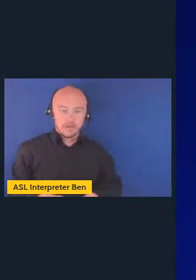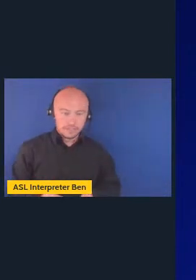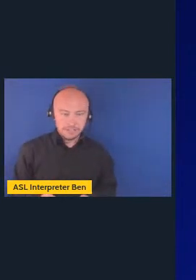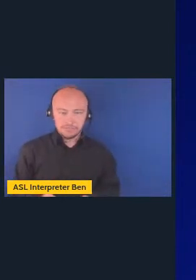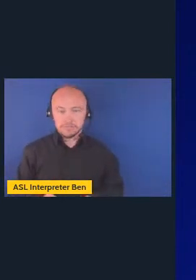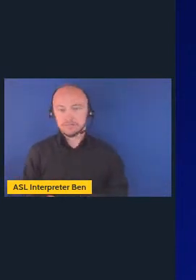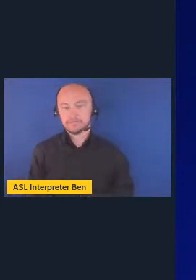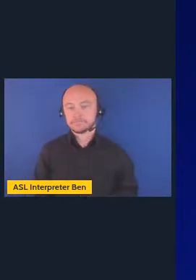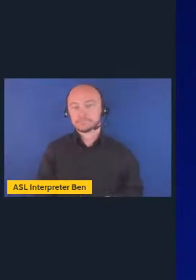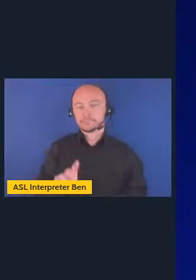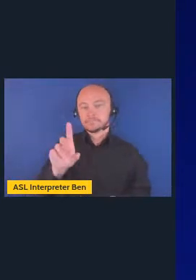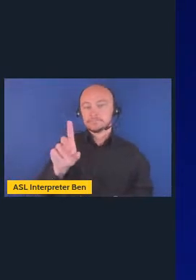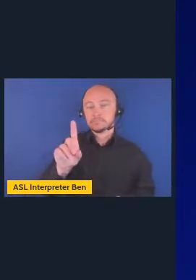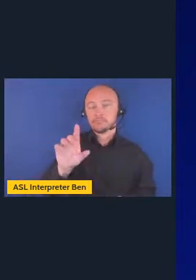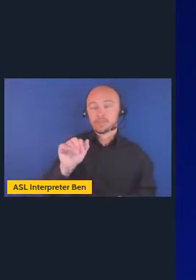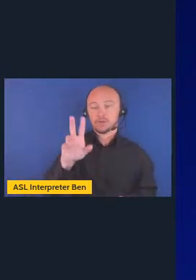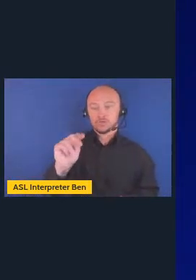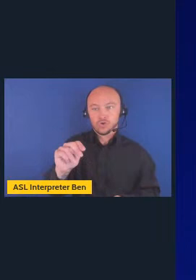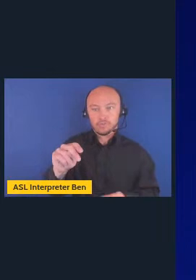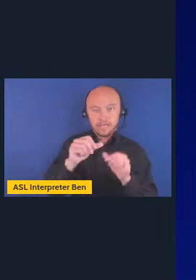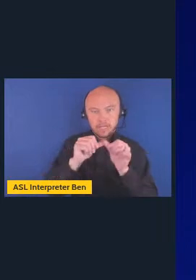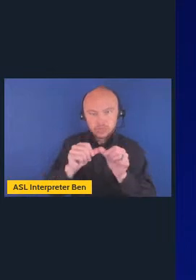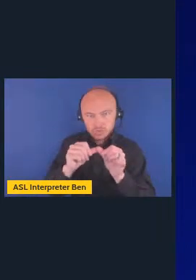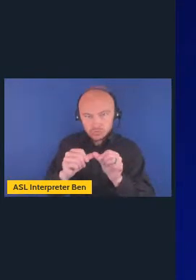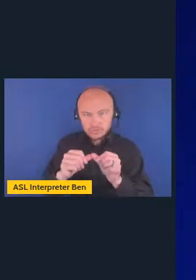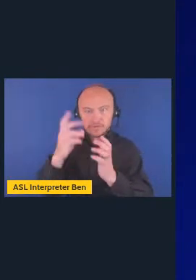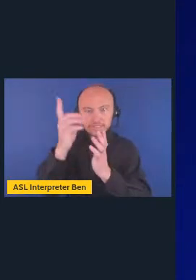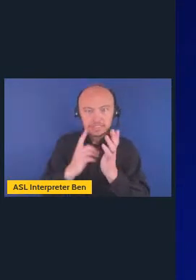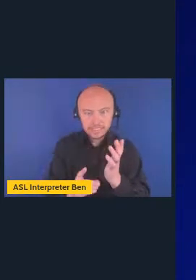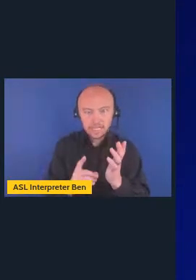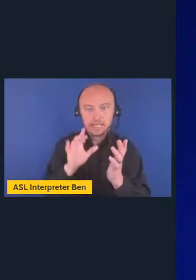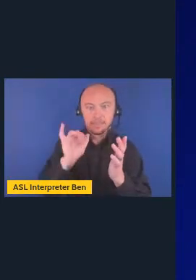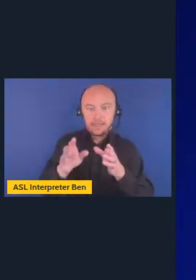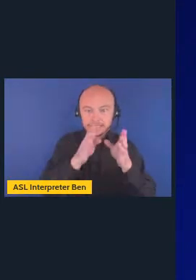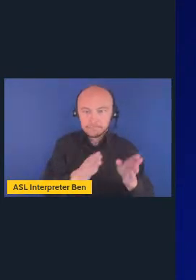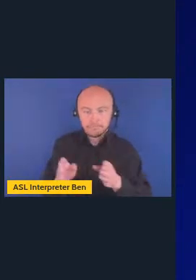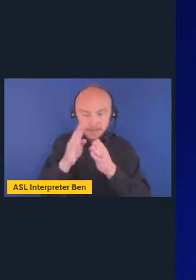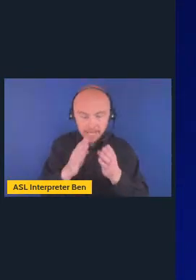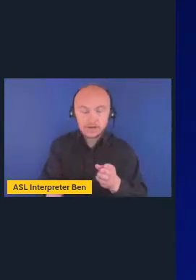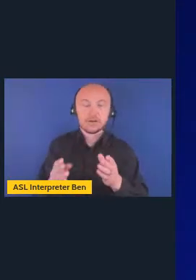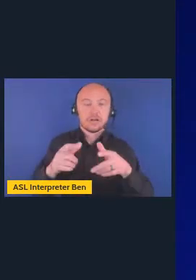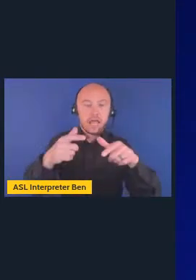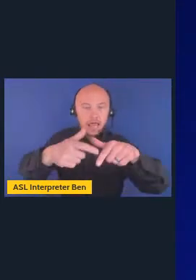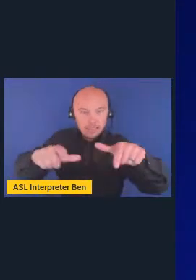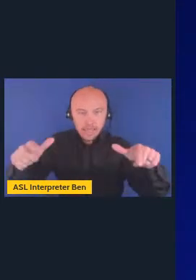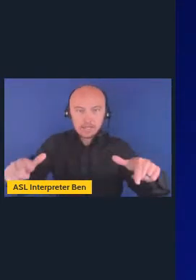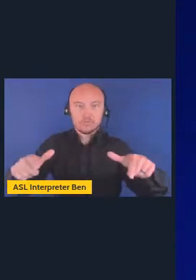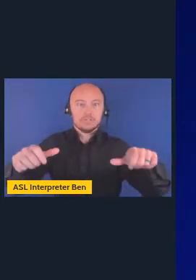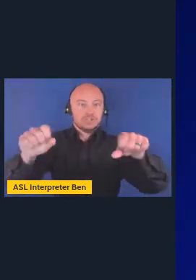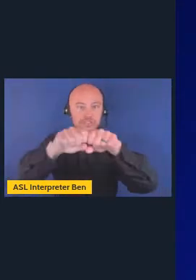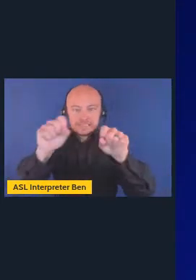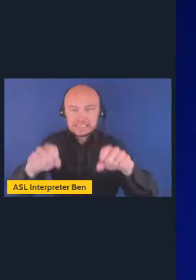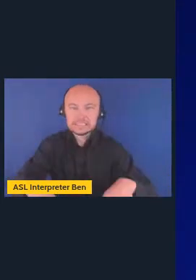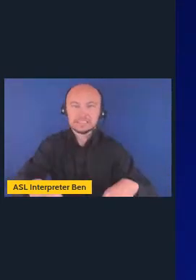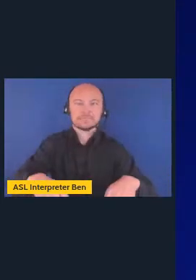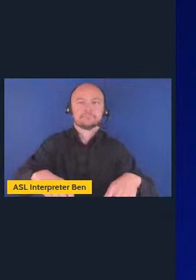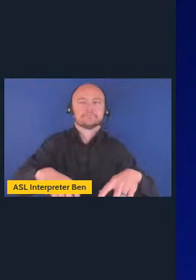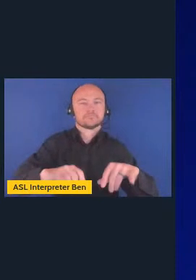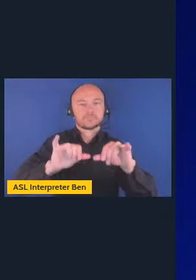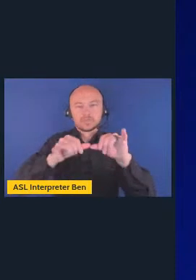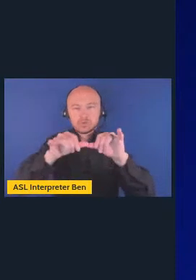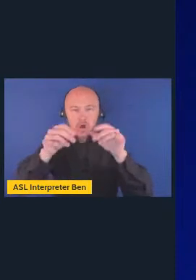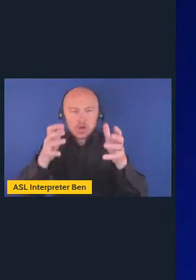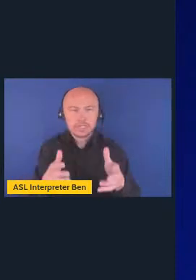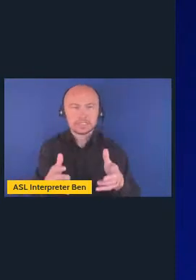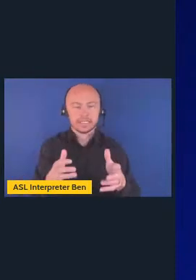design, published back in 2003, gave you a language and a set of patterns around software architecture and the systems themselves. It